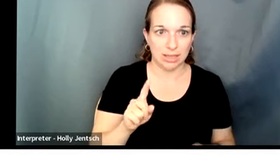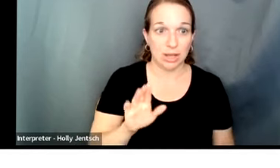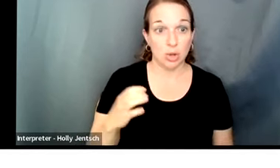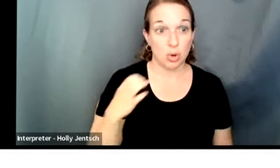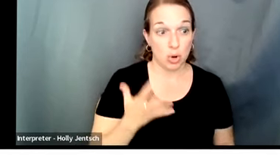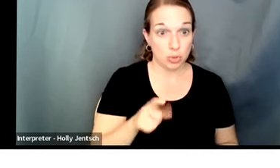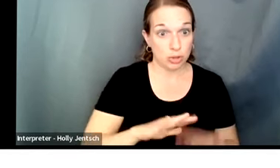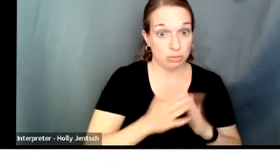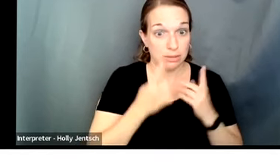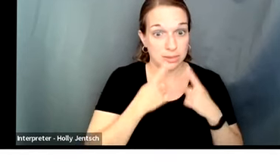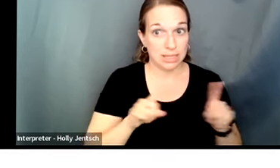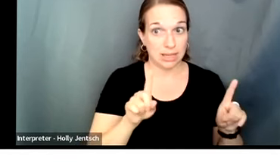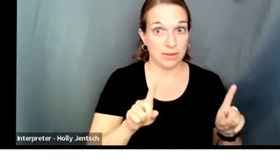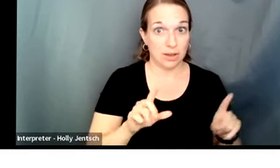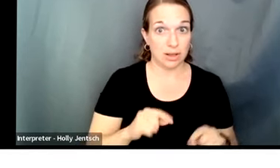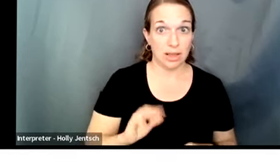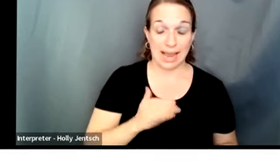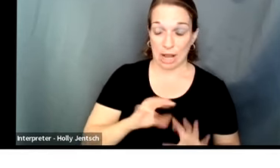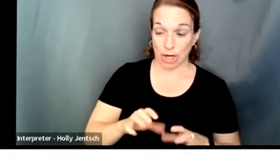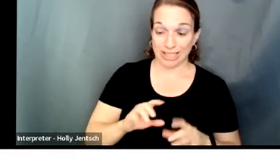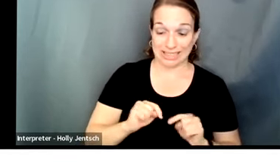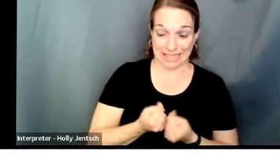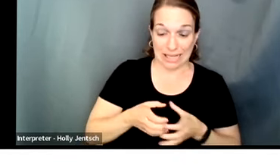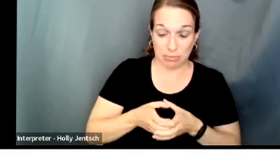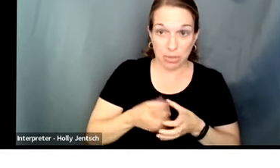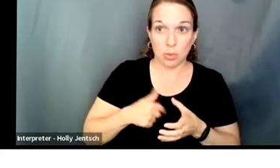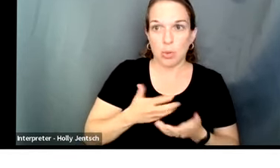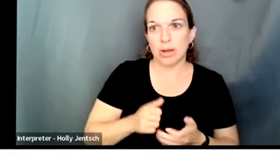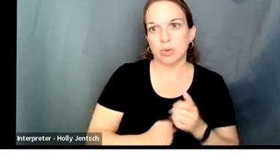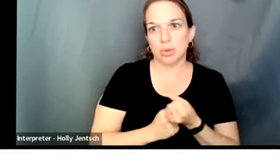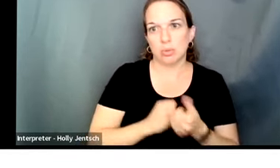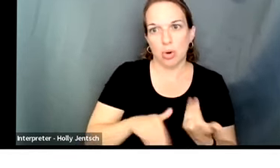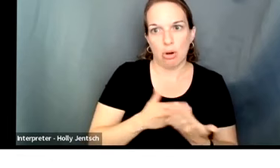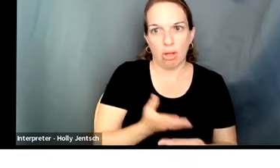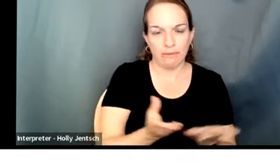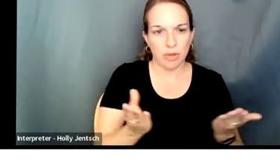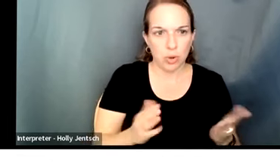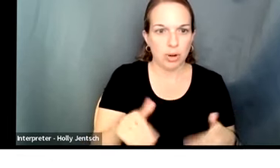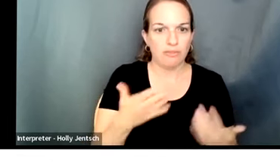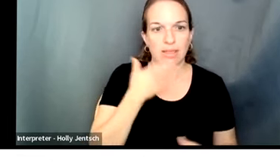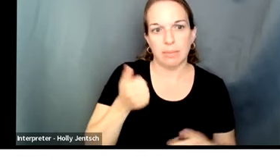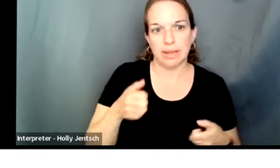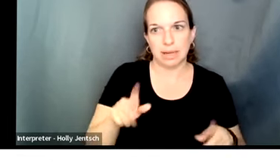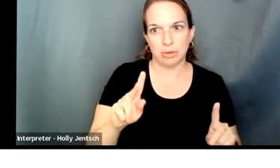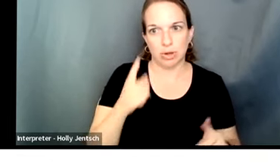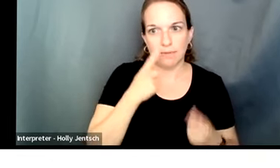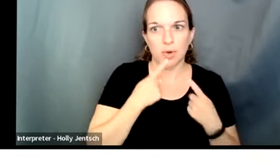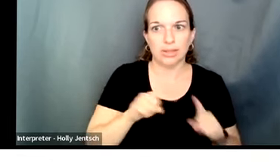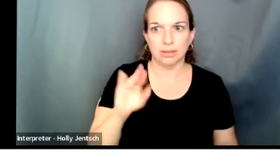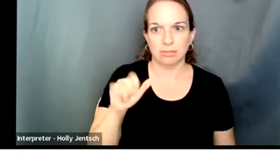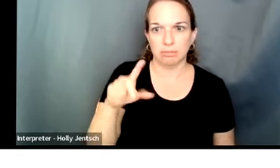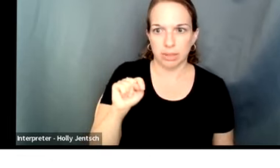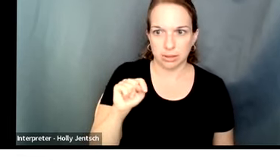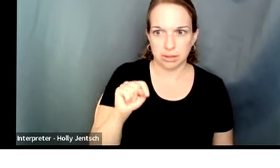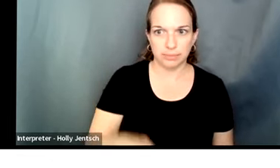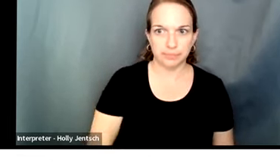And as a team supporting all of you, we want to make sure that we are giving you the best possible chance to have a successful BILT. And